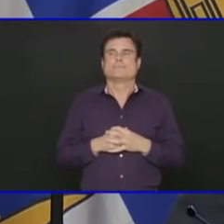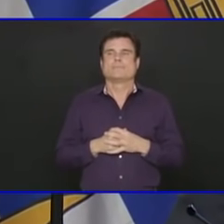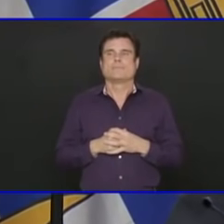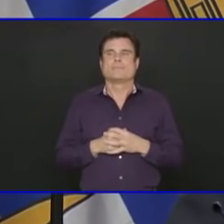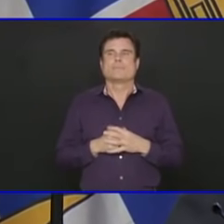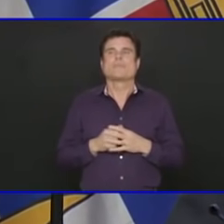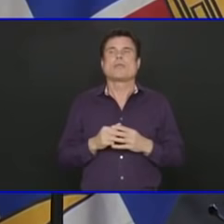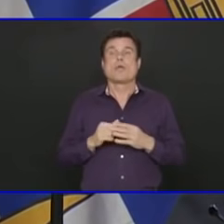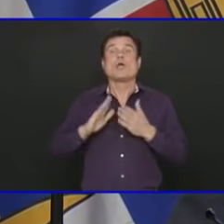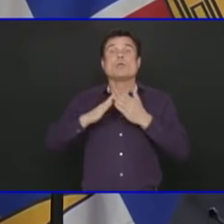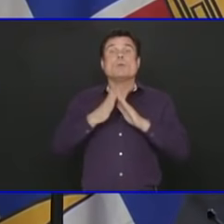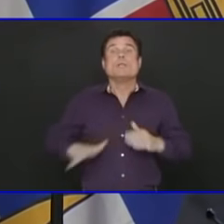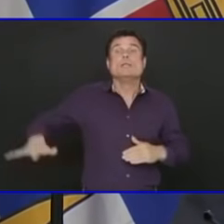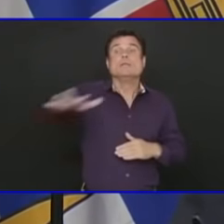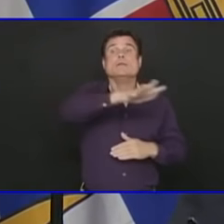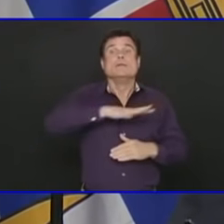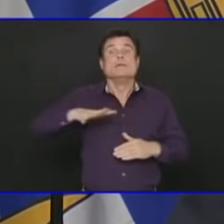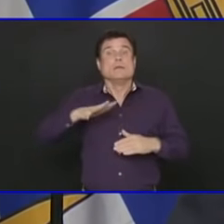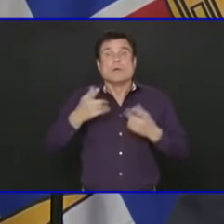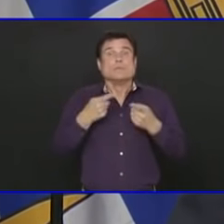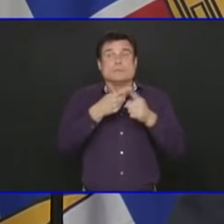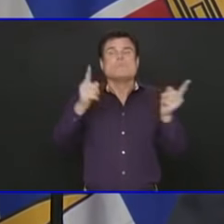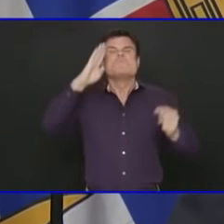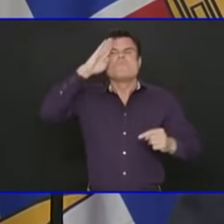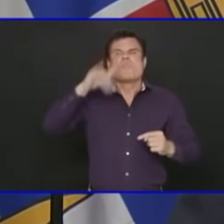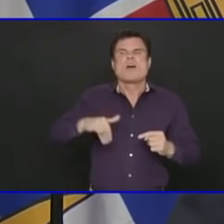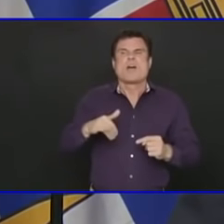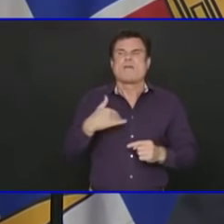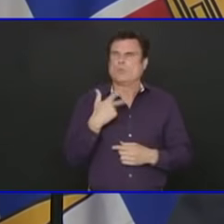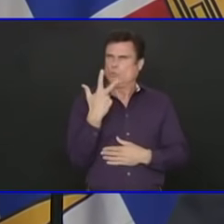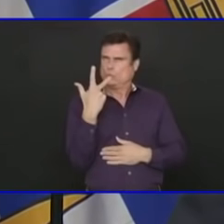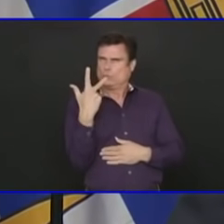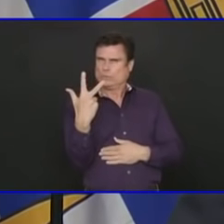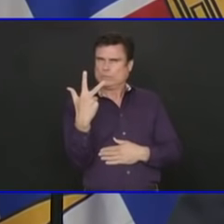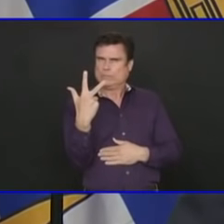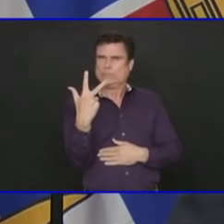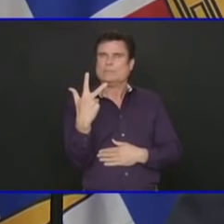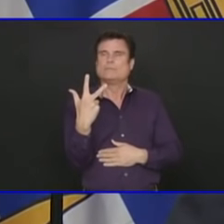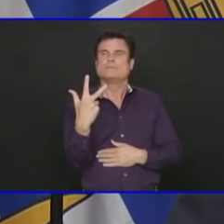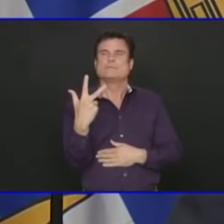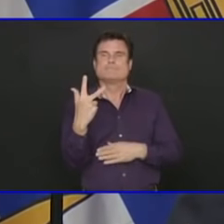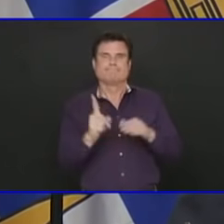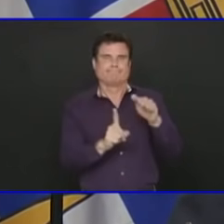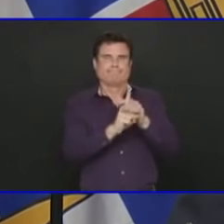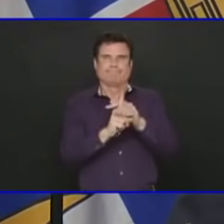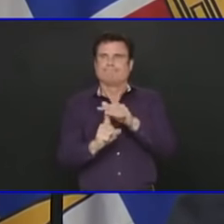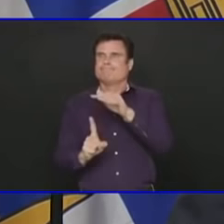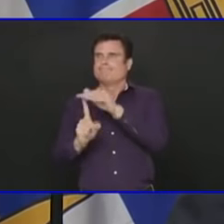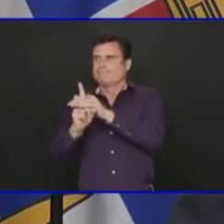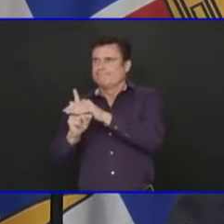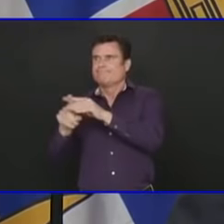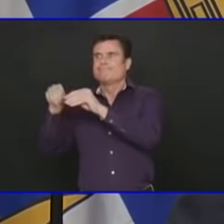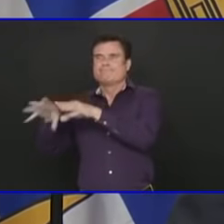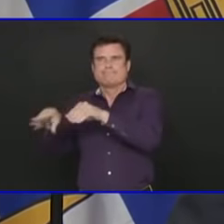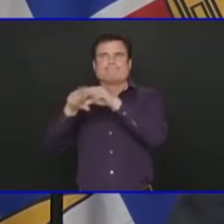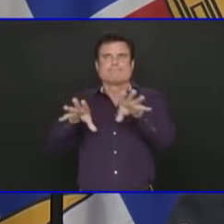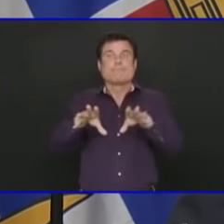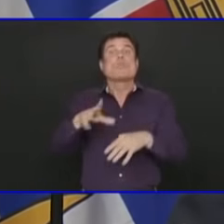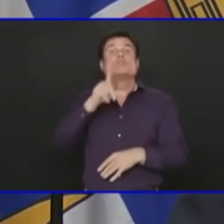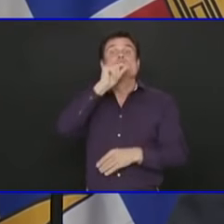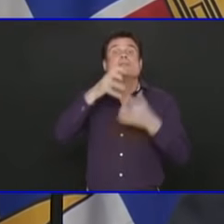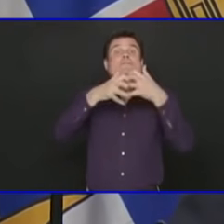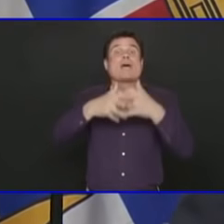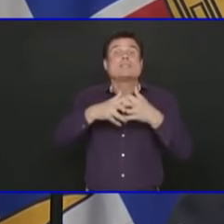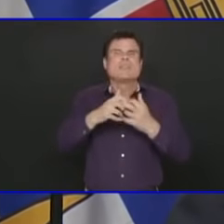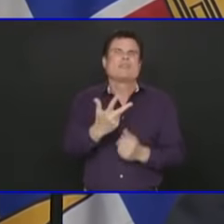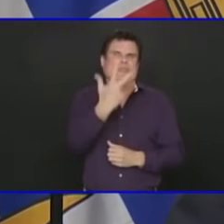in poultry processing. We now have 7 positive cases in the Fraser Valley specialty poultry, 54 people who've